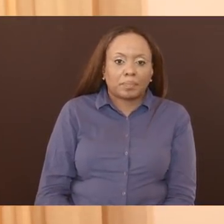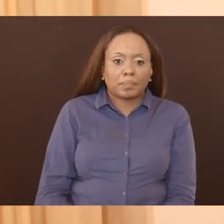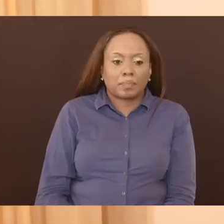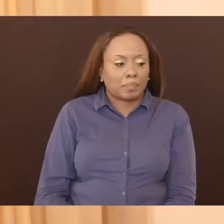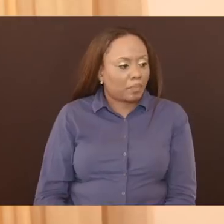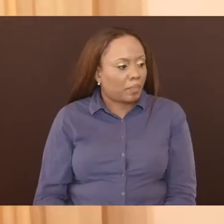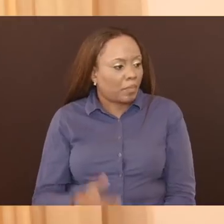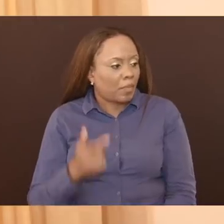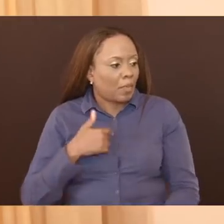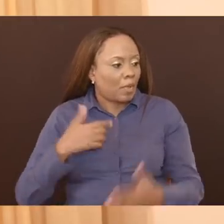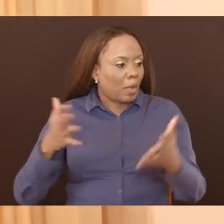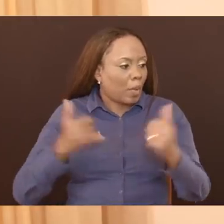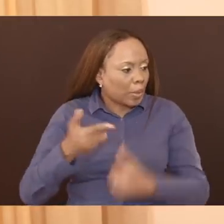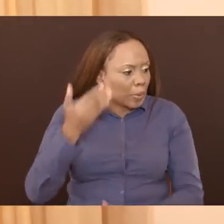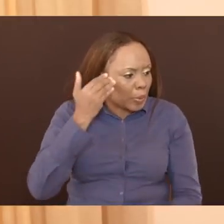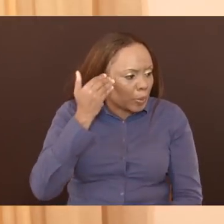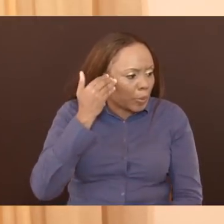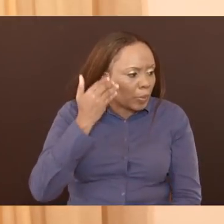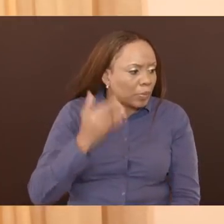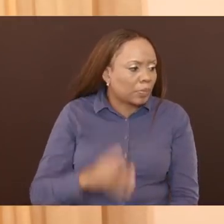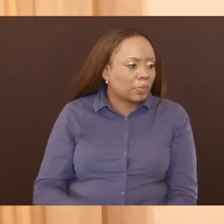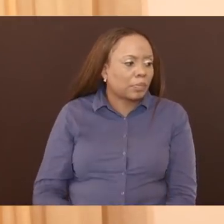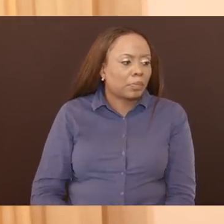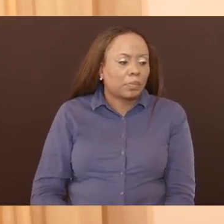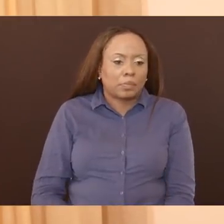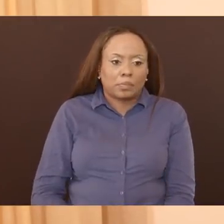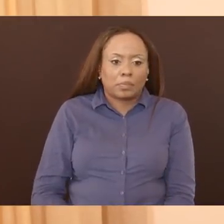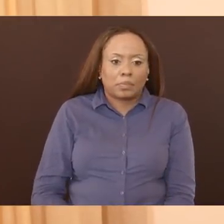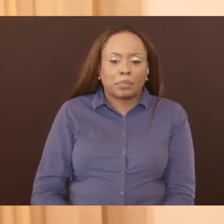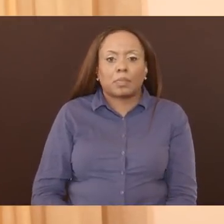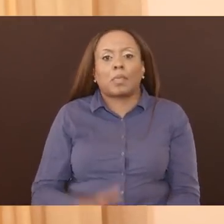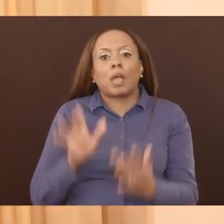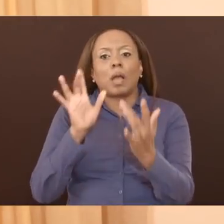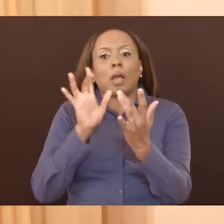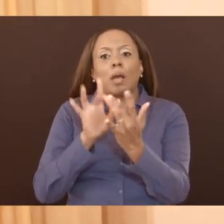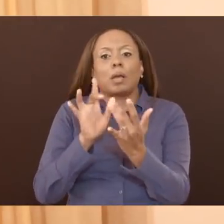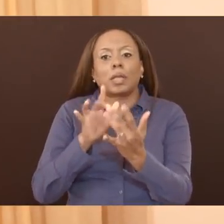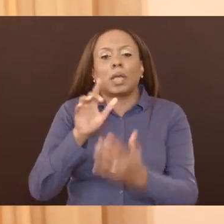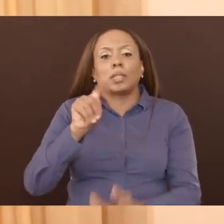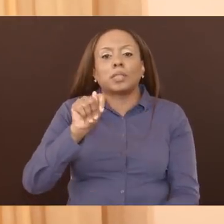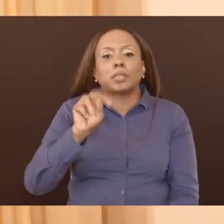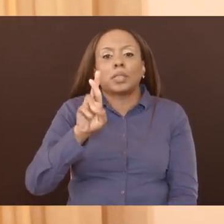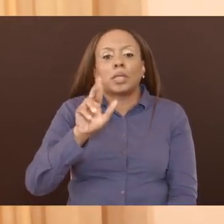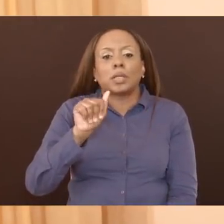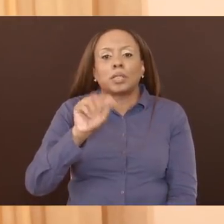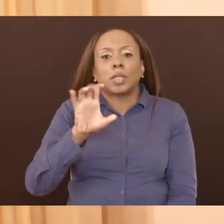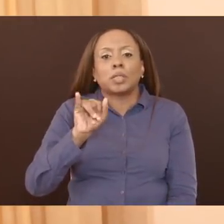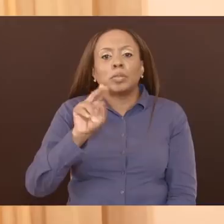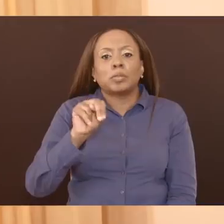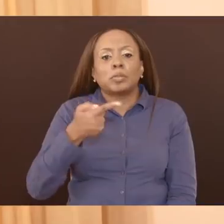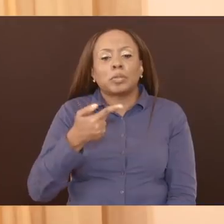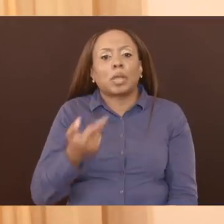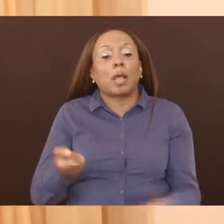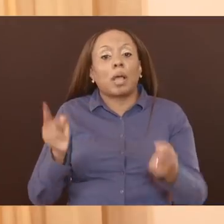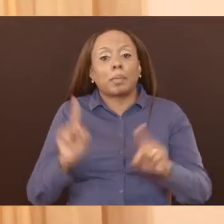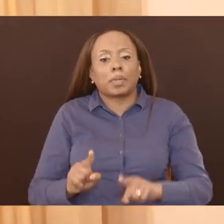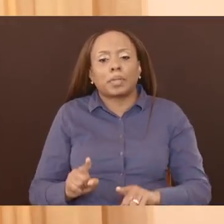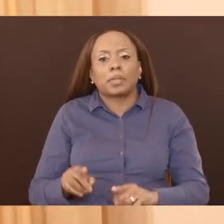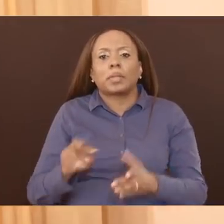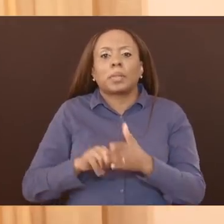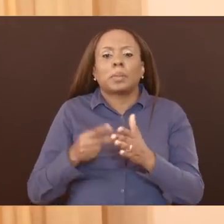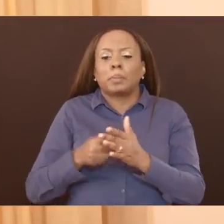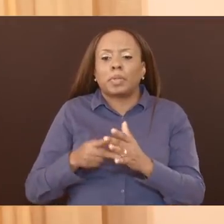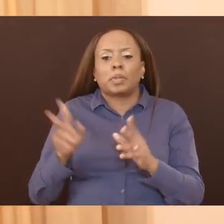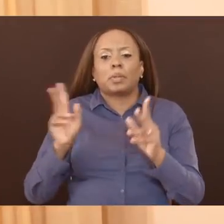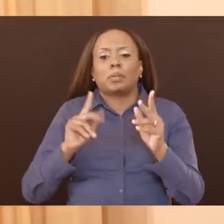things, please, that contact tracing is taking place, and we need to make sure that as many of you get tested